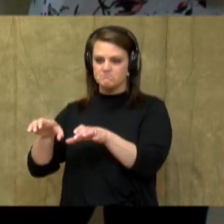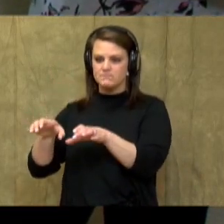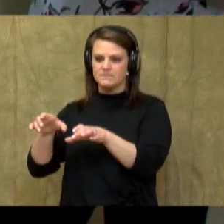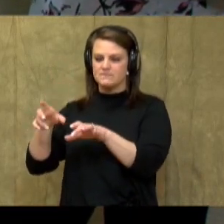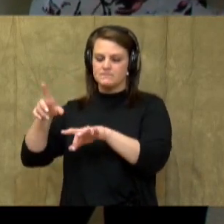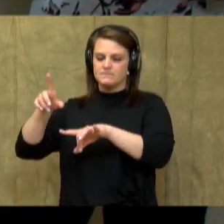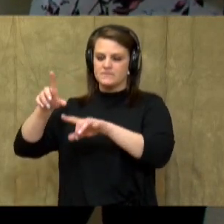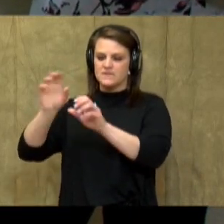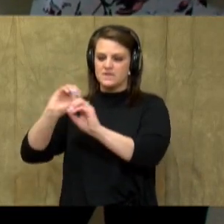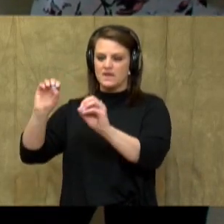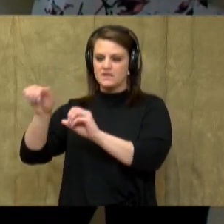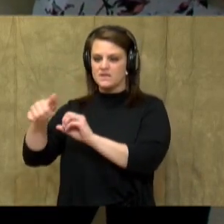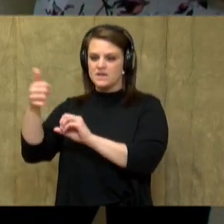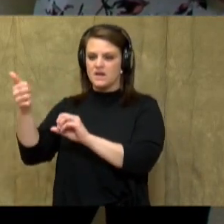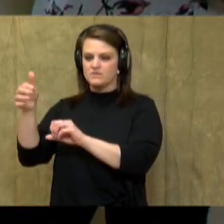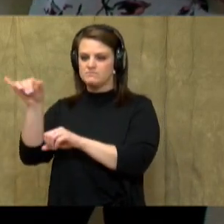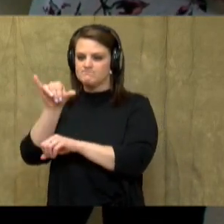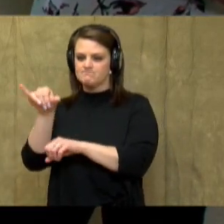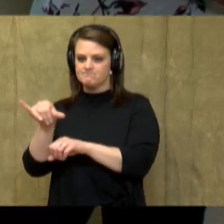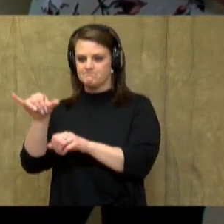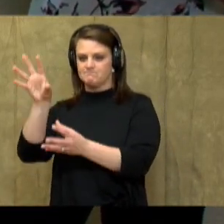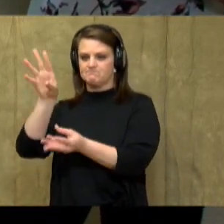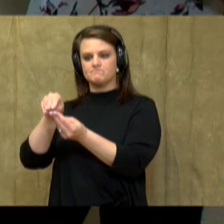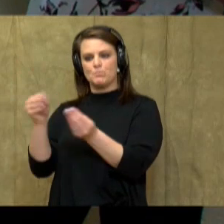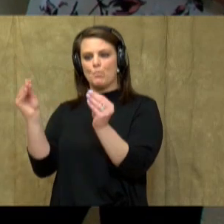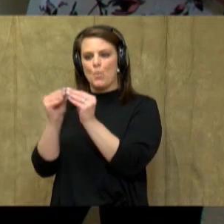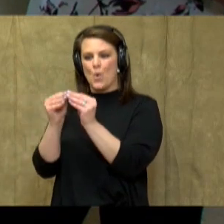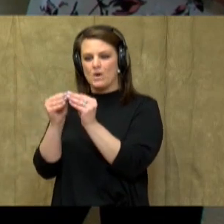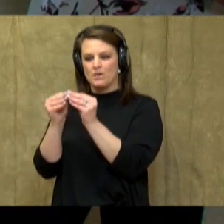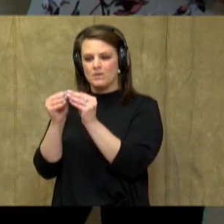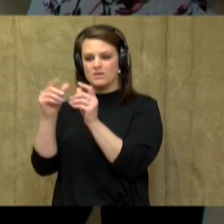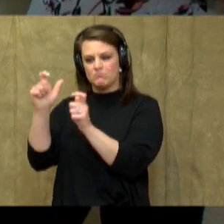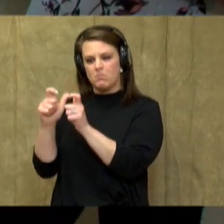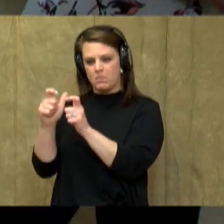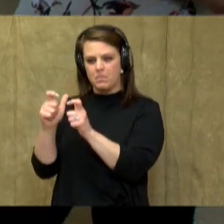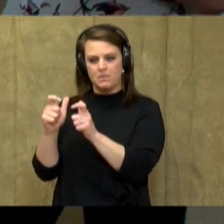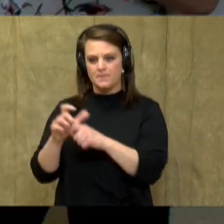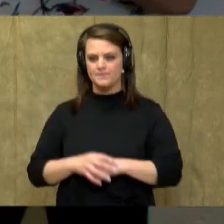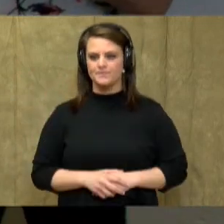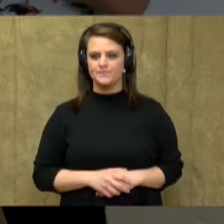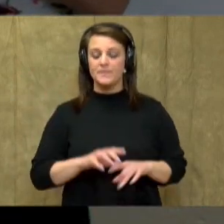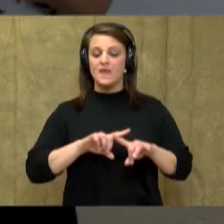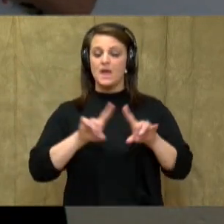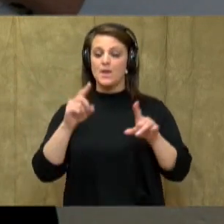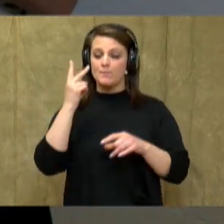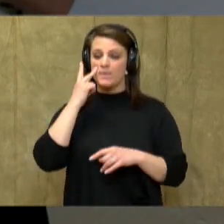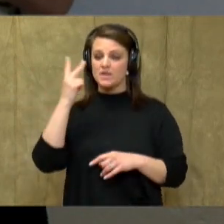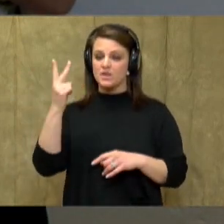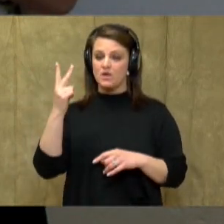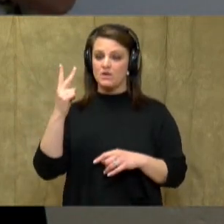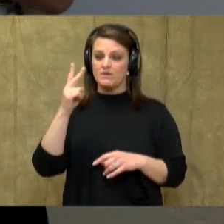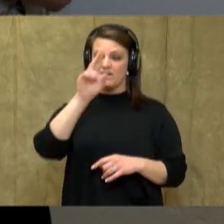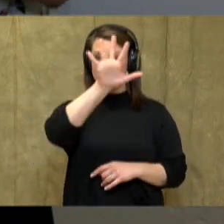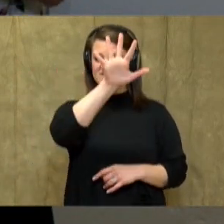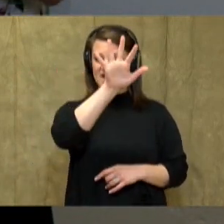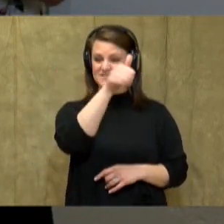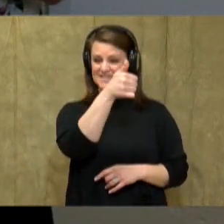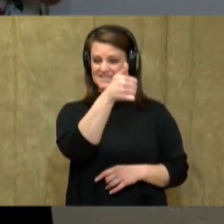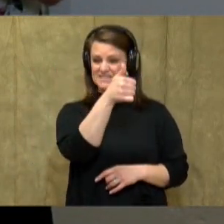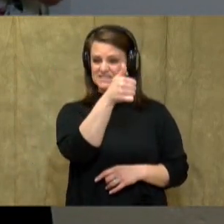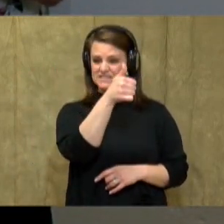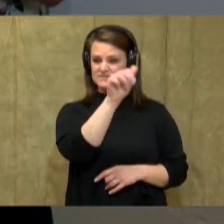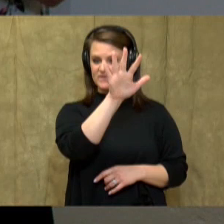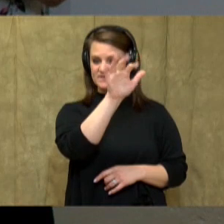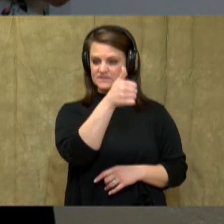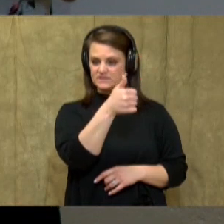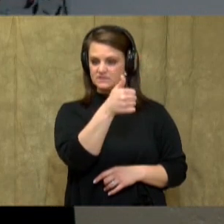anything really in common that I can make this more simple to look at. But I want you to look up here at